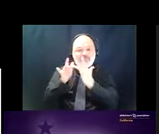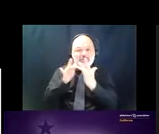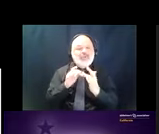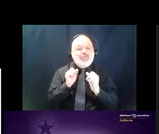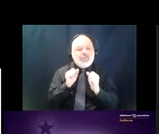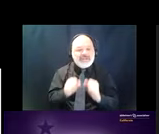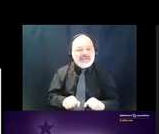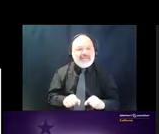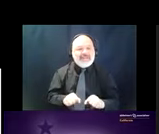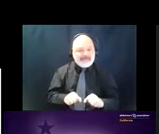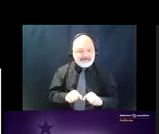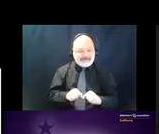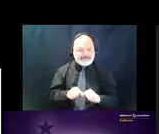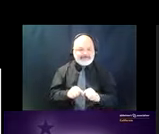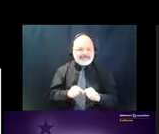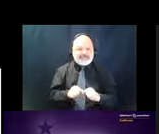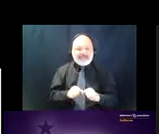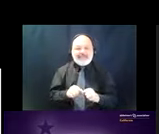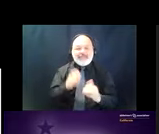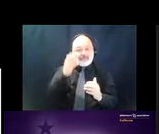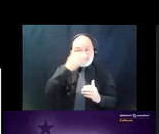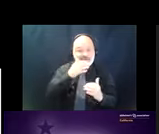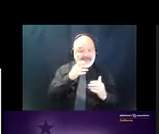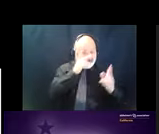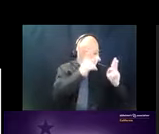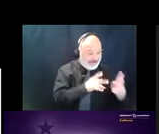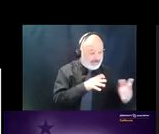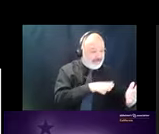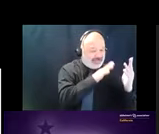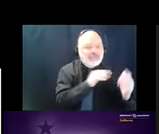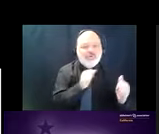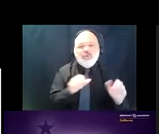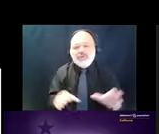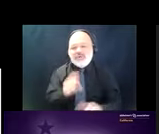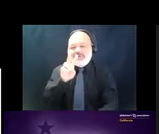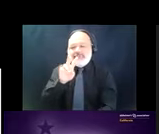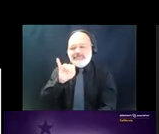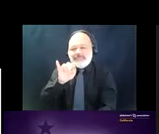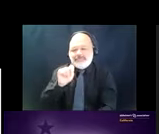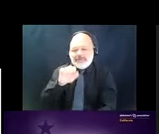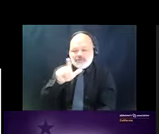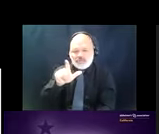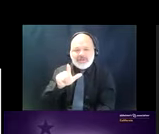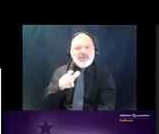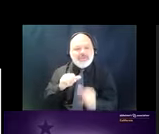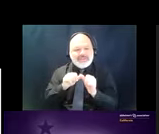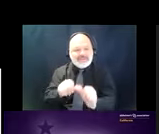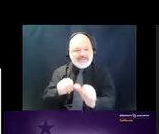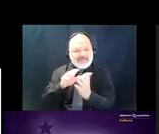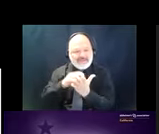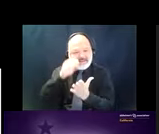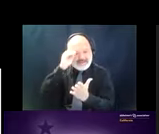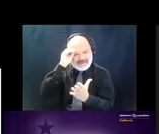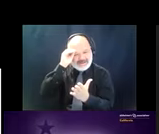it in the front lines in person, we did it virtual. So we learned. We keep learning. Then we began